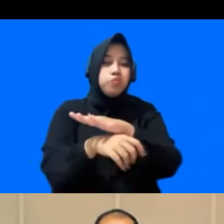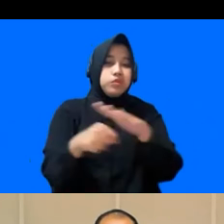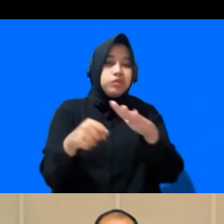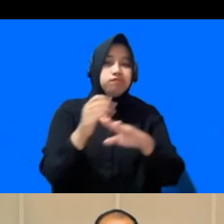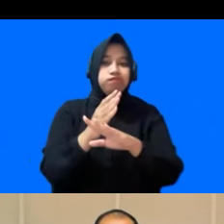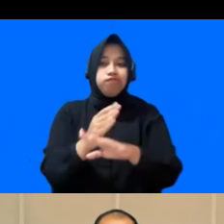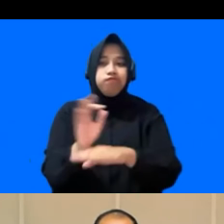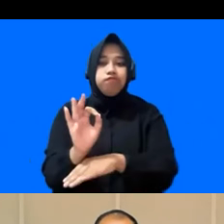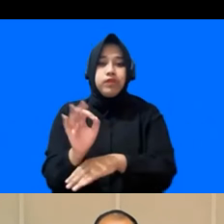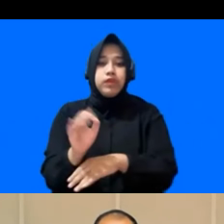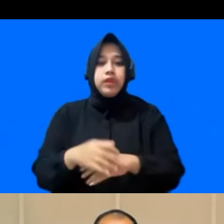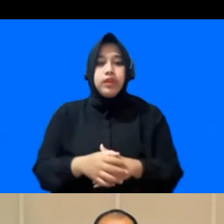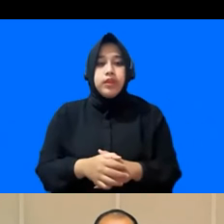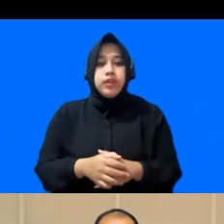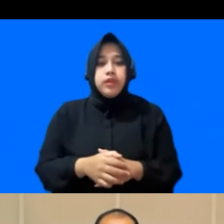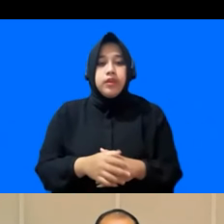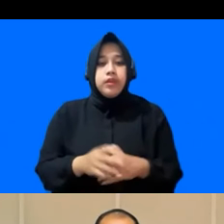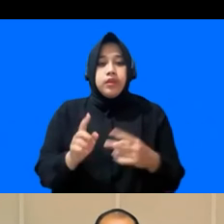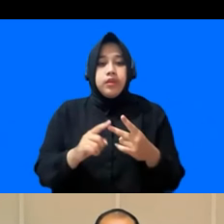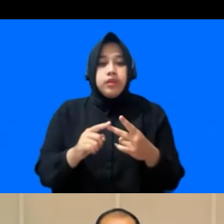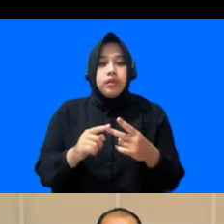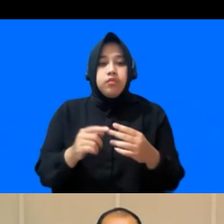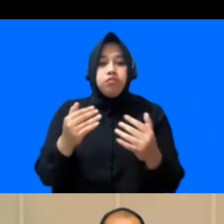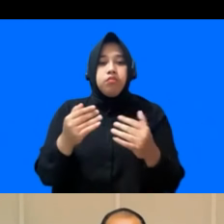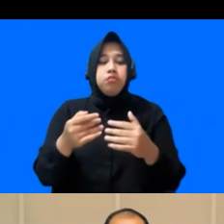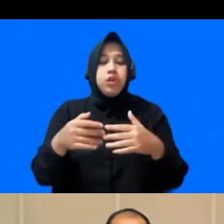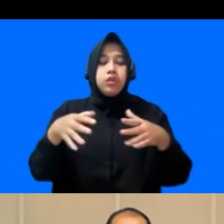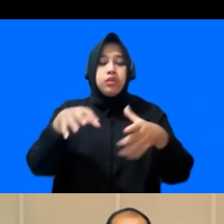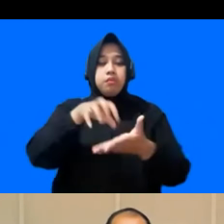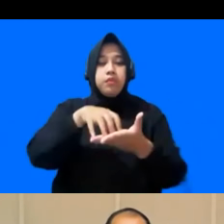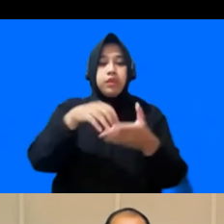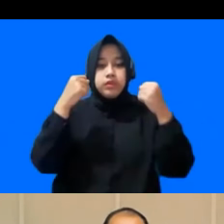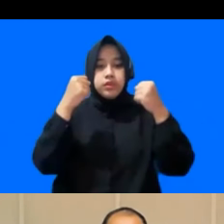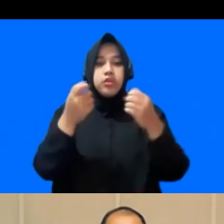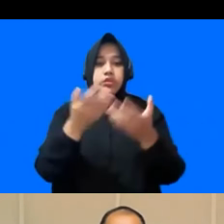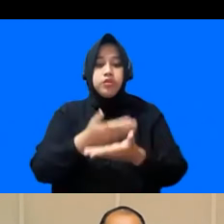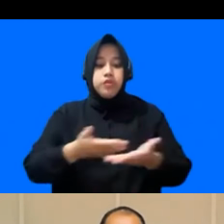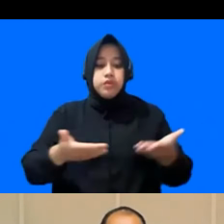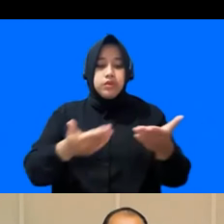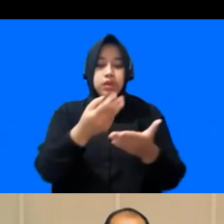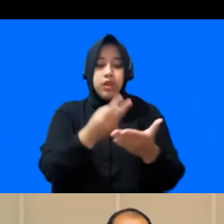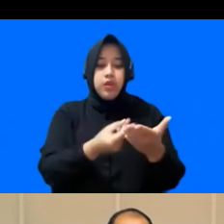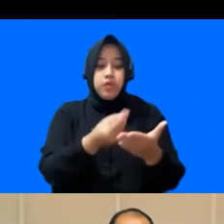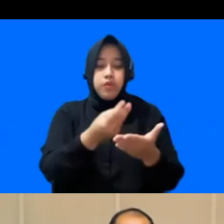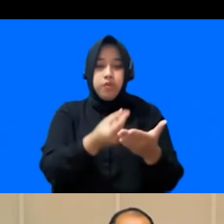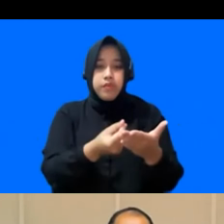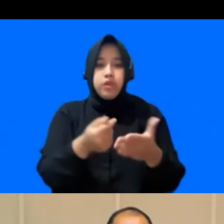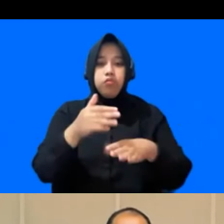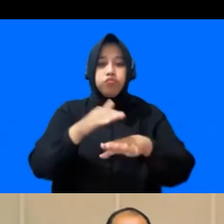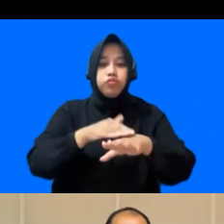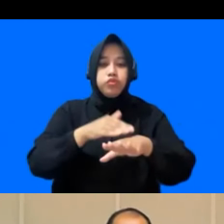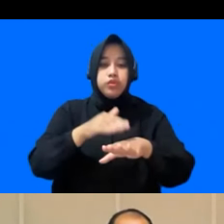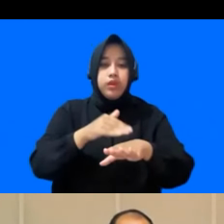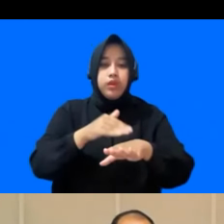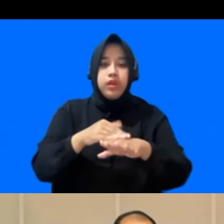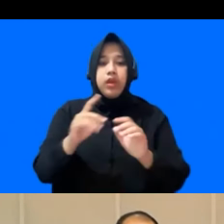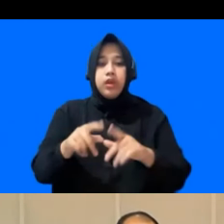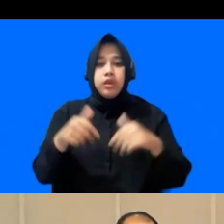clear from corruption. The second one is to reconstruct public health,